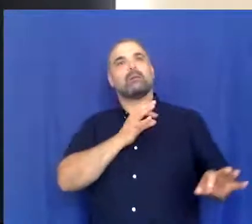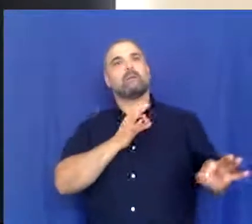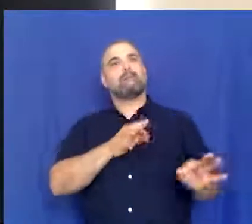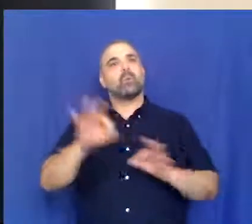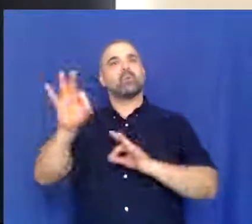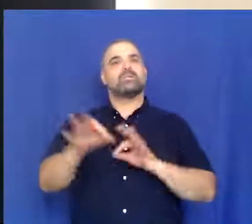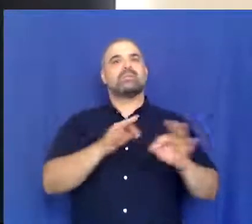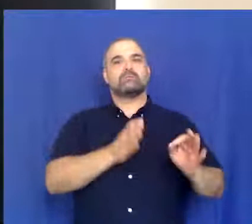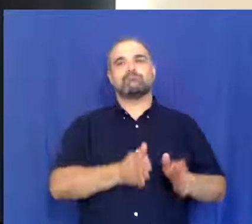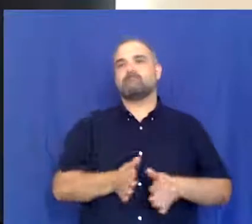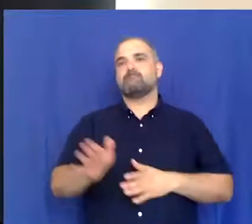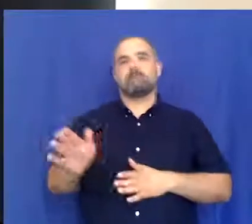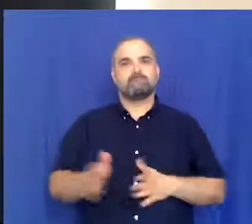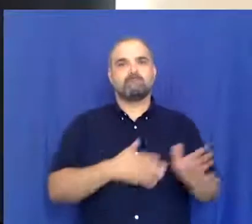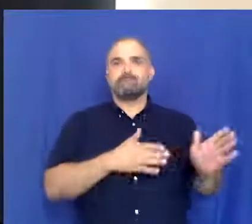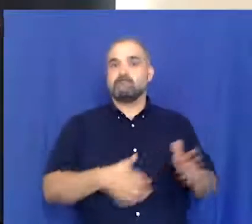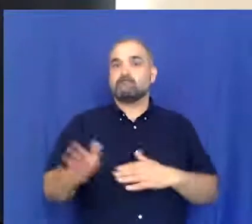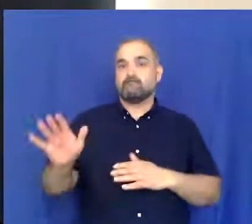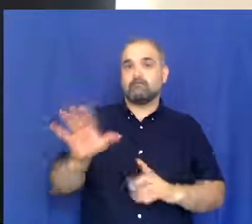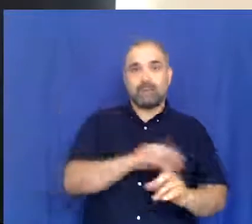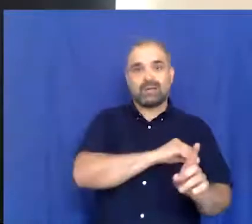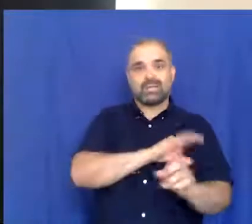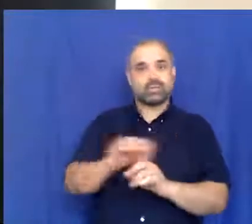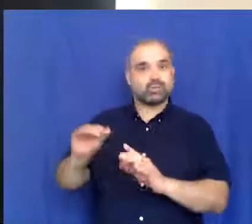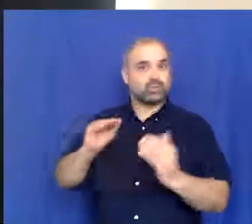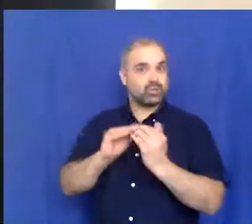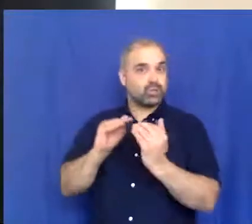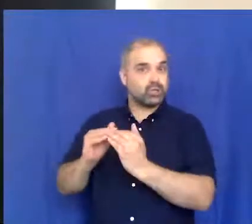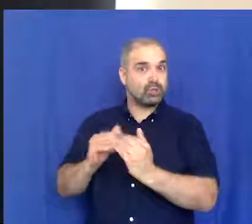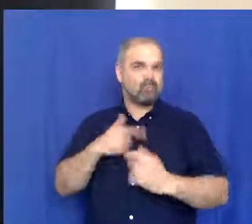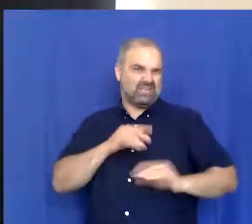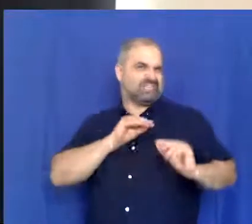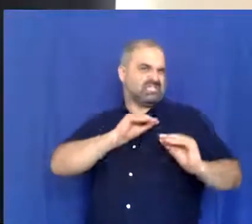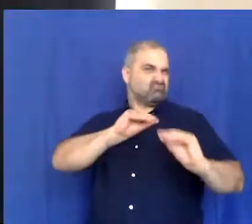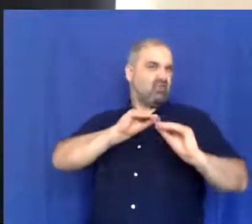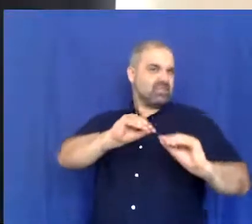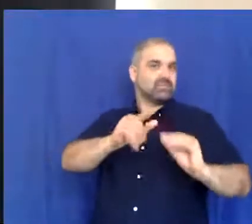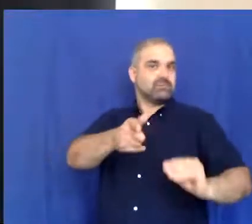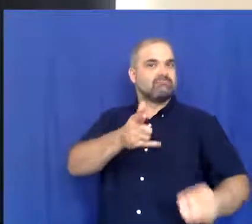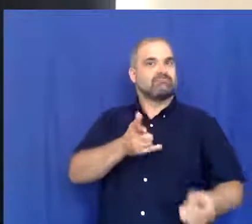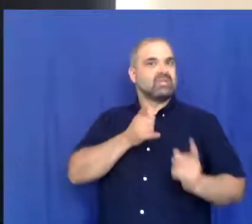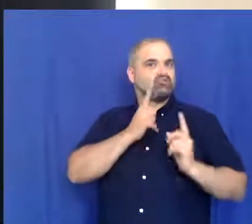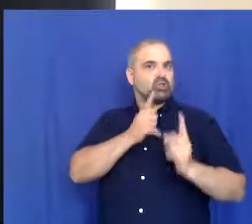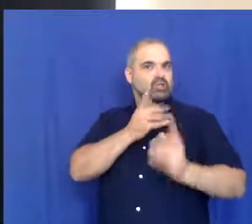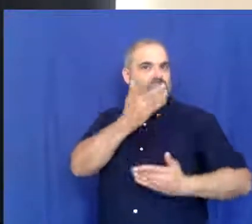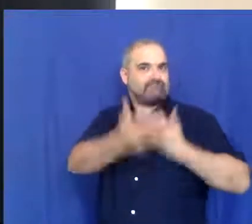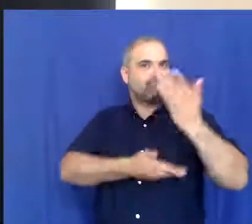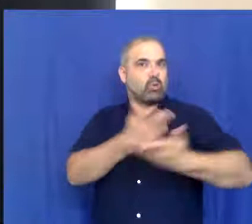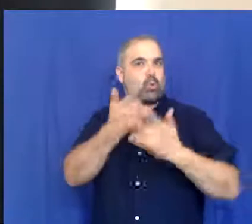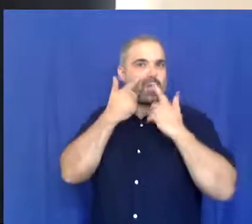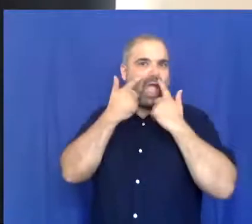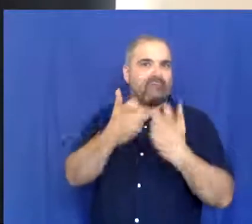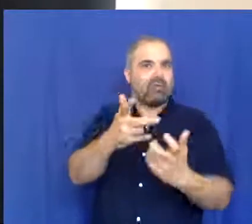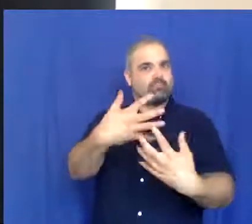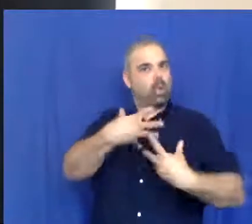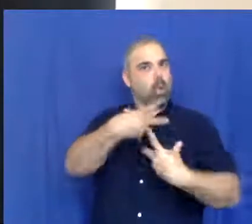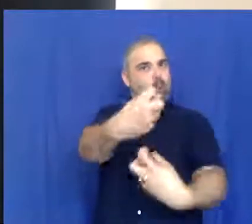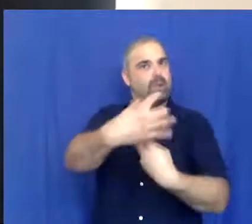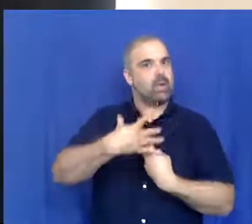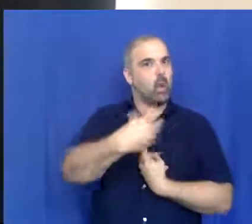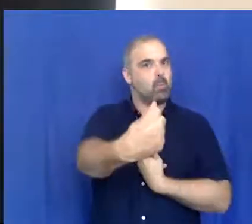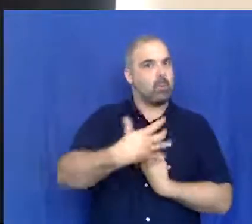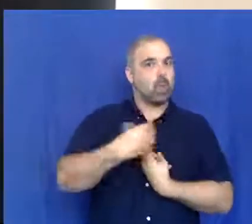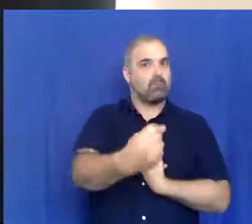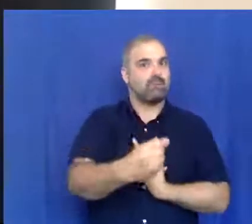in time with the music. I will give you some instructions, so follow along carefully and try to